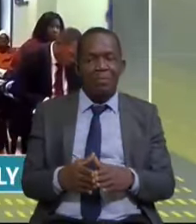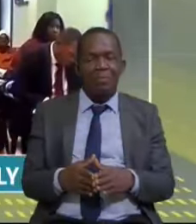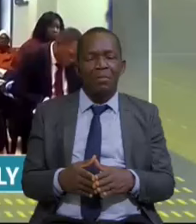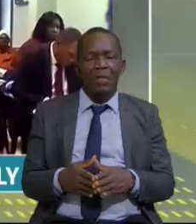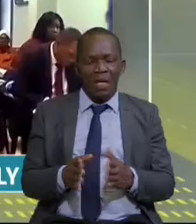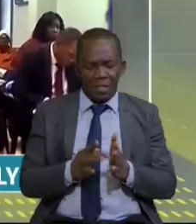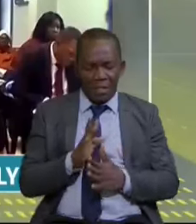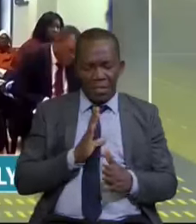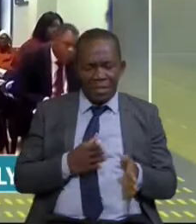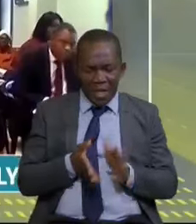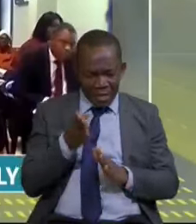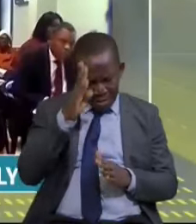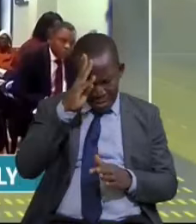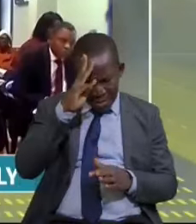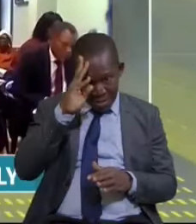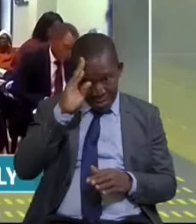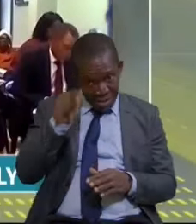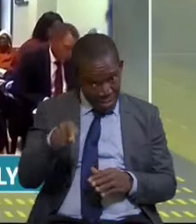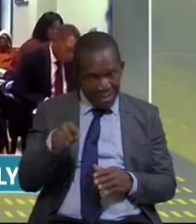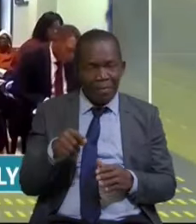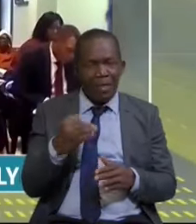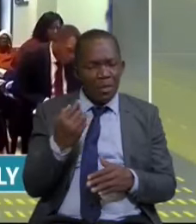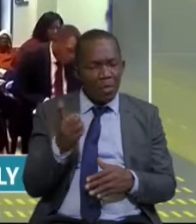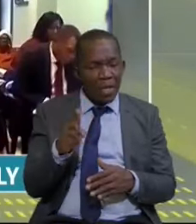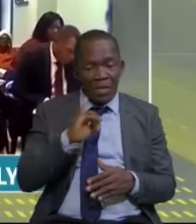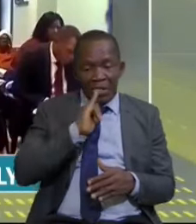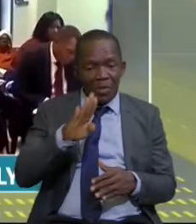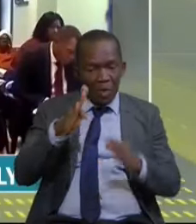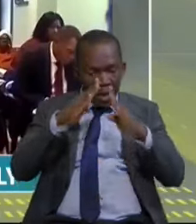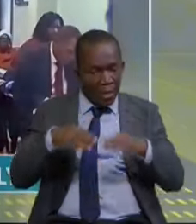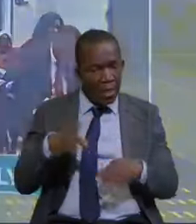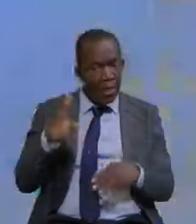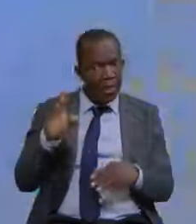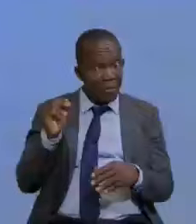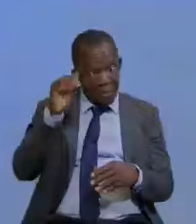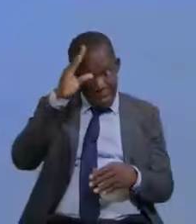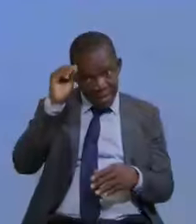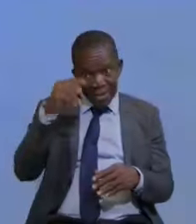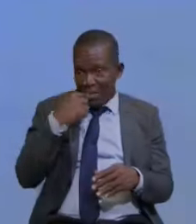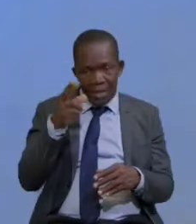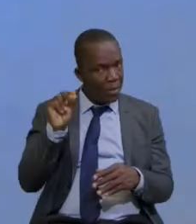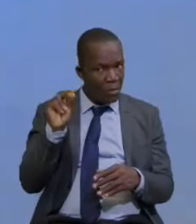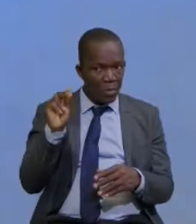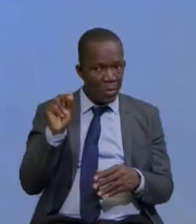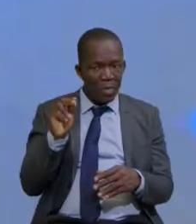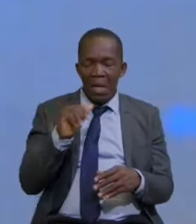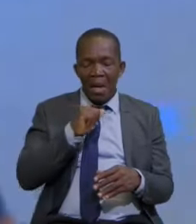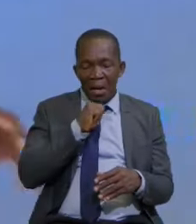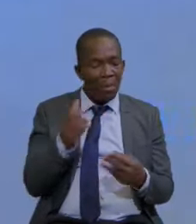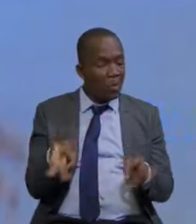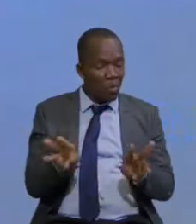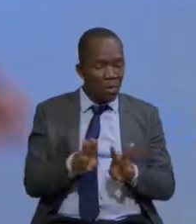I'll come with you and kill him. He said, no, you don't have to come. He said, but speak